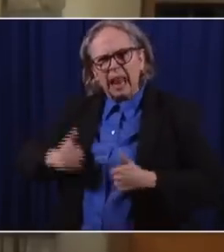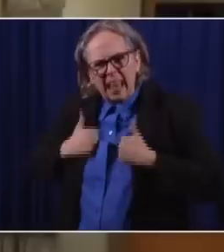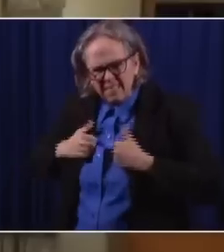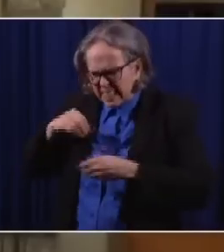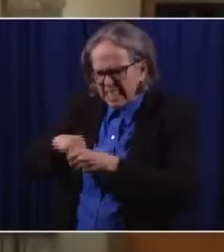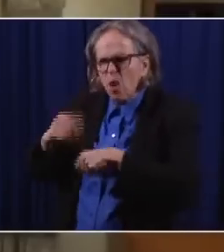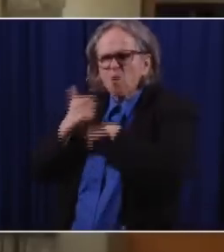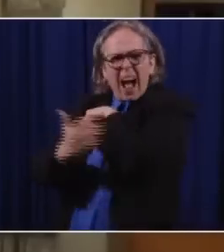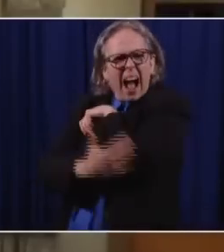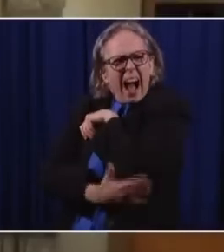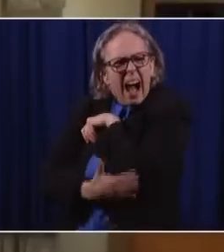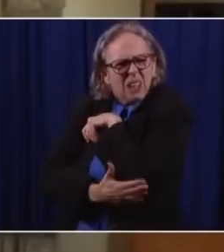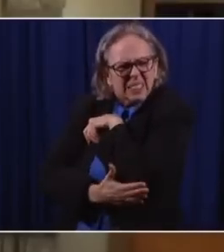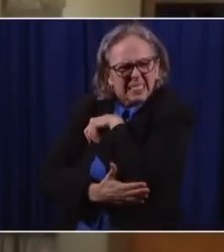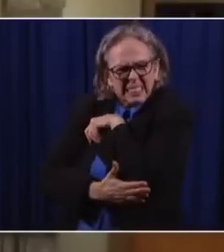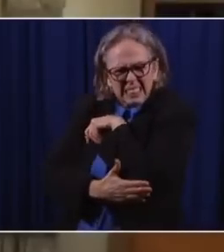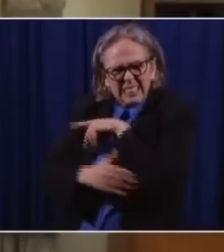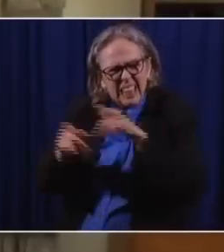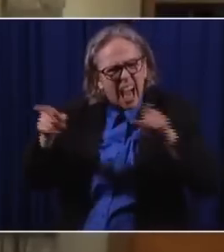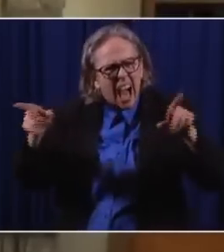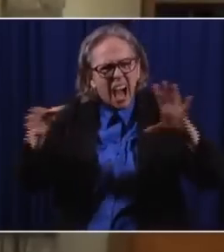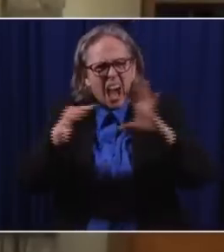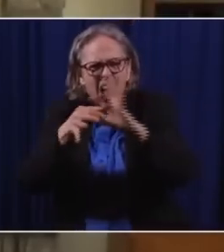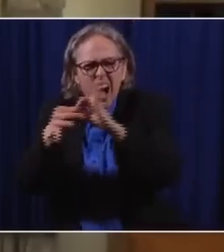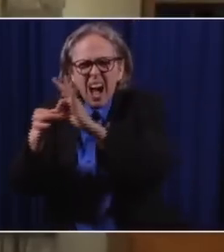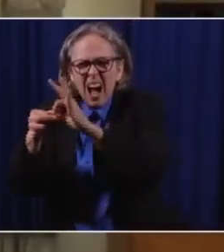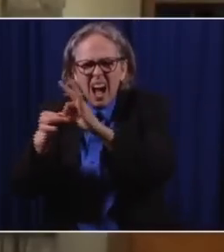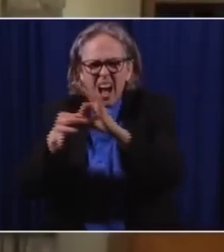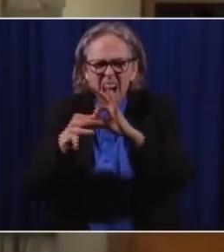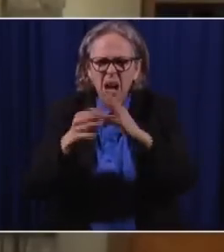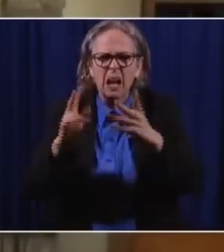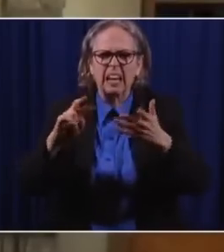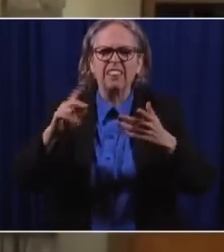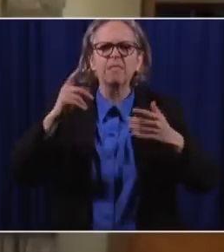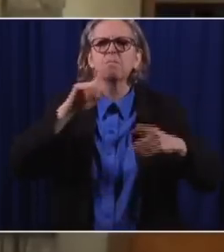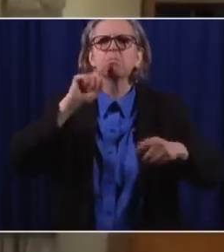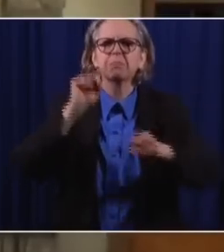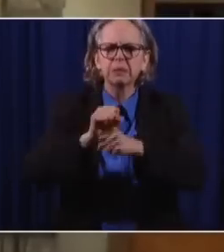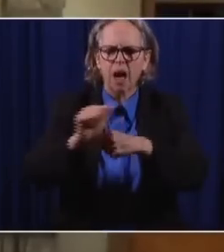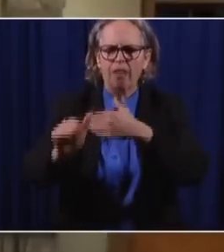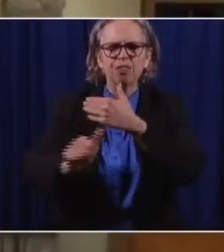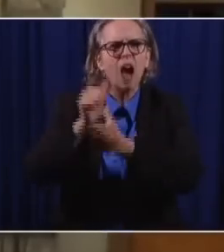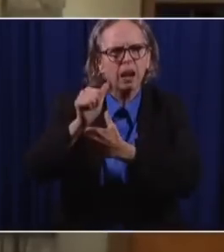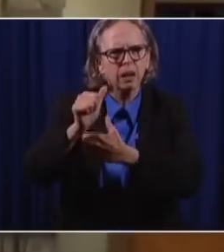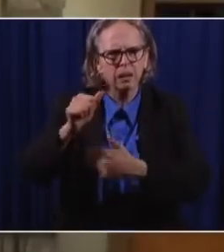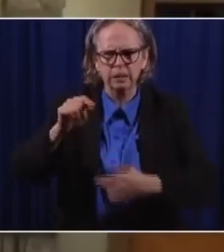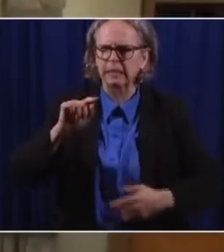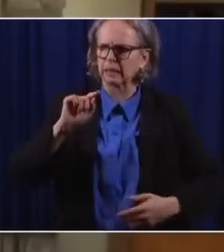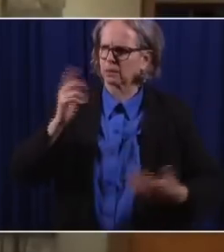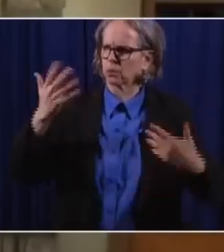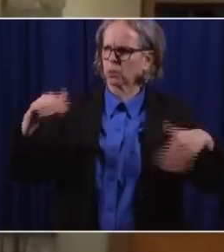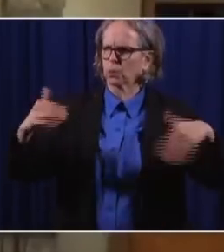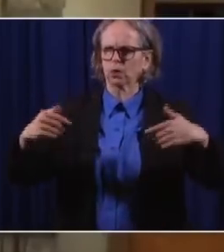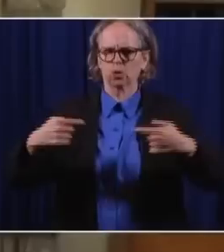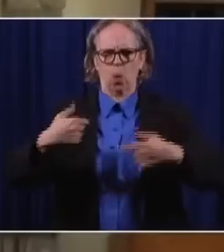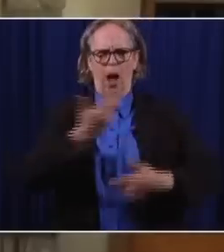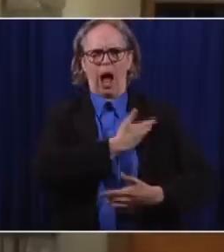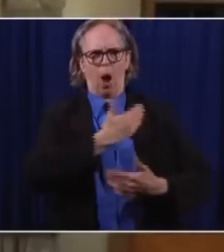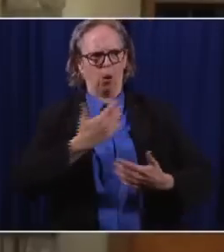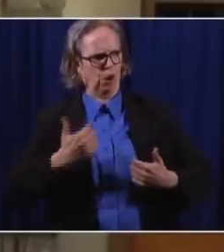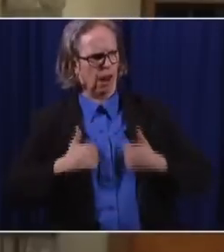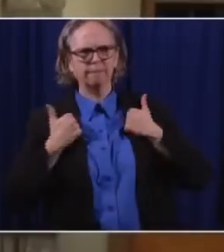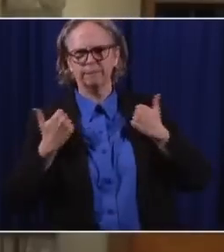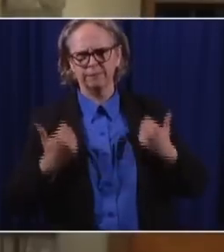virus in every county is very real and certainly is very concerning. As I mentioned before, our team talks to local